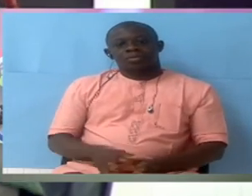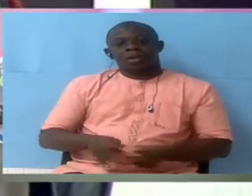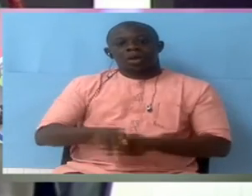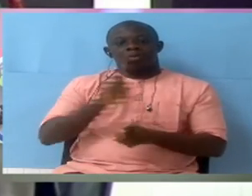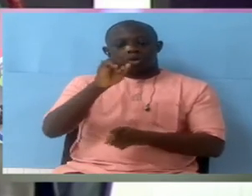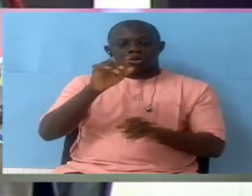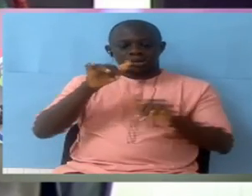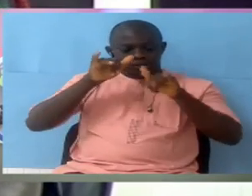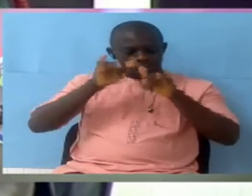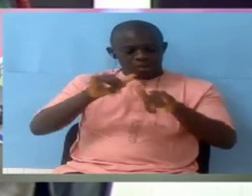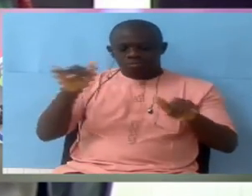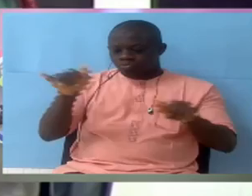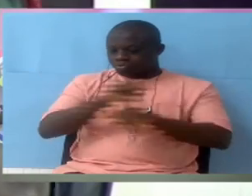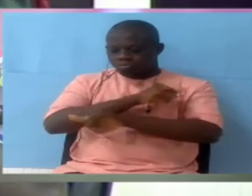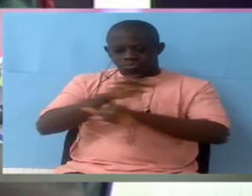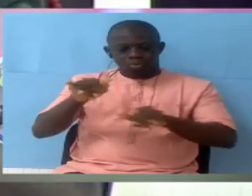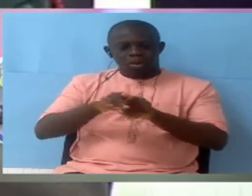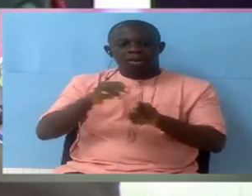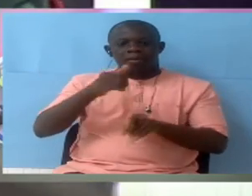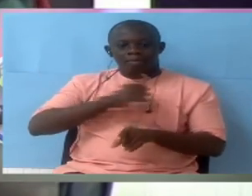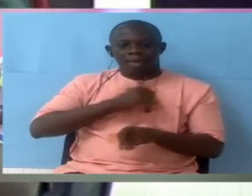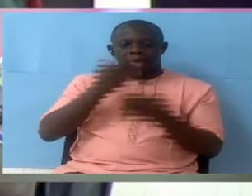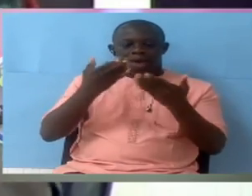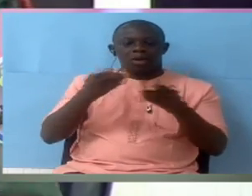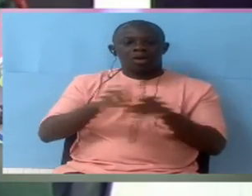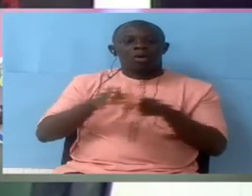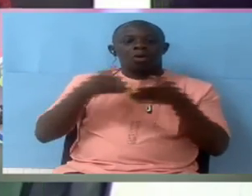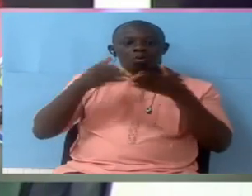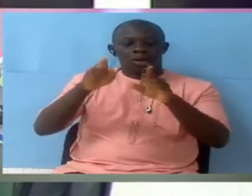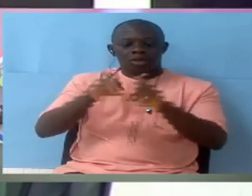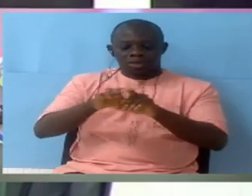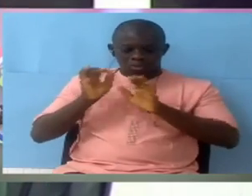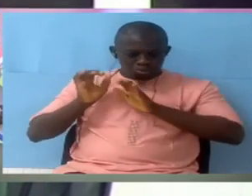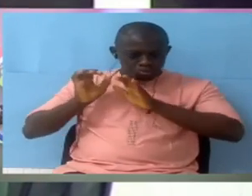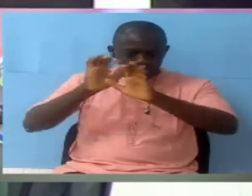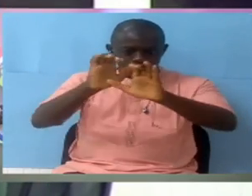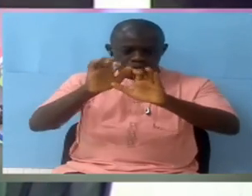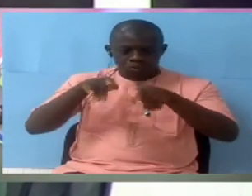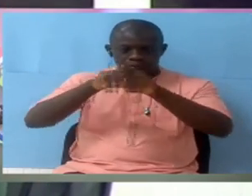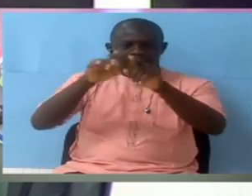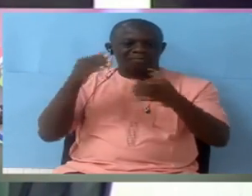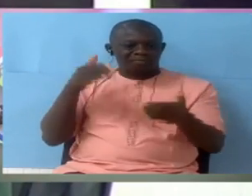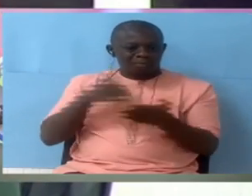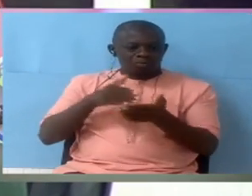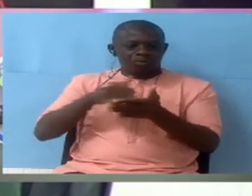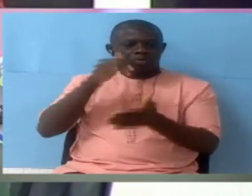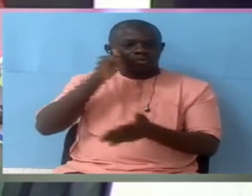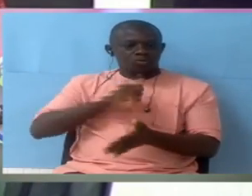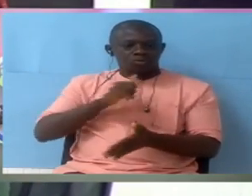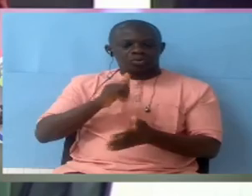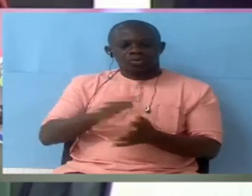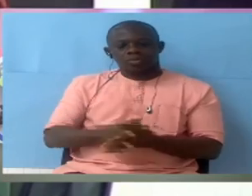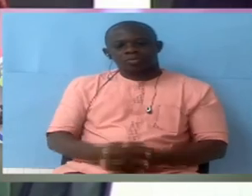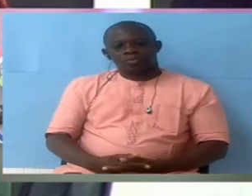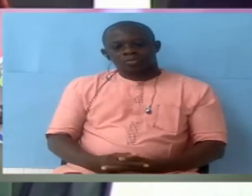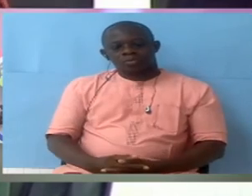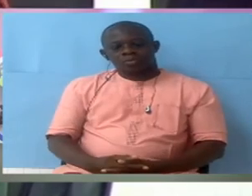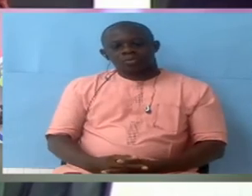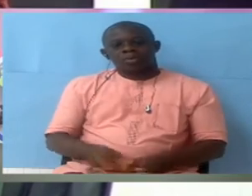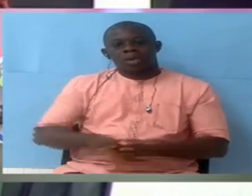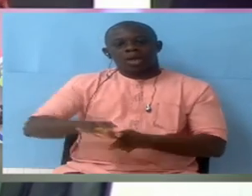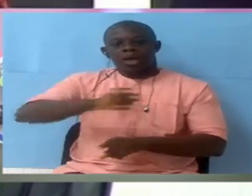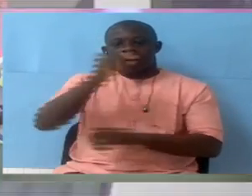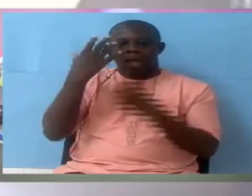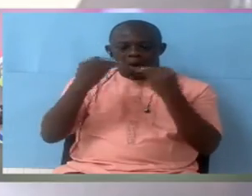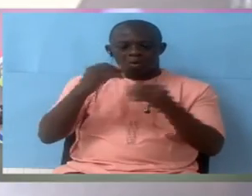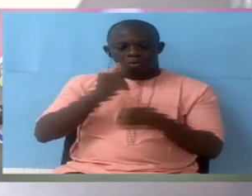till now my hand and because the way they push me with force. Way be legi suma loxo bi ndax ci anam yiñ ma poussé ak forcer. And how